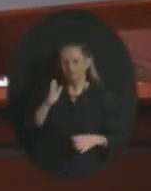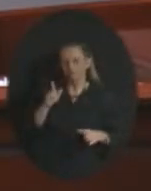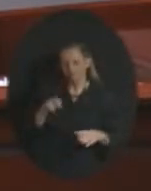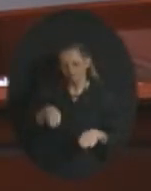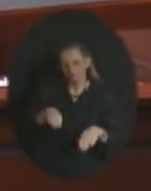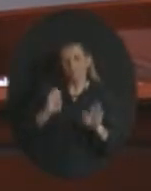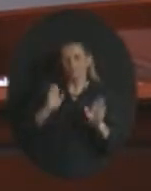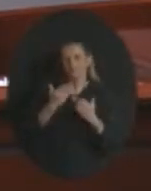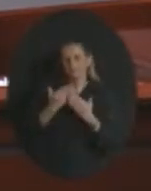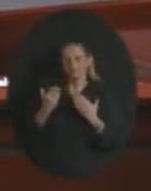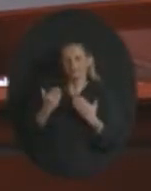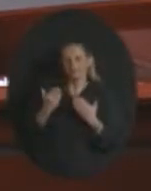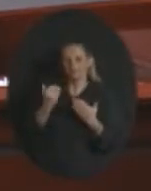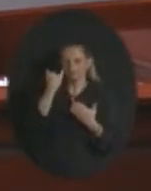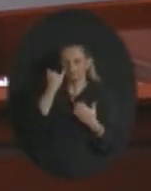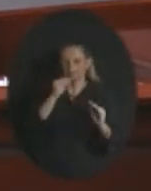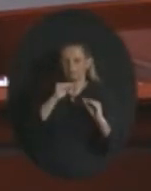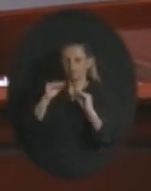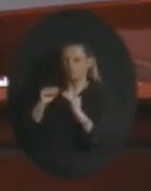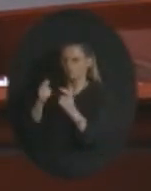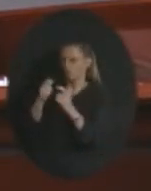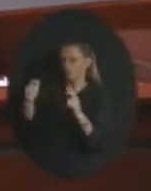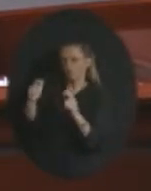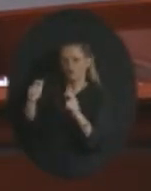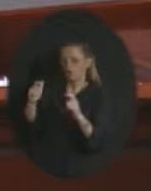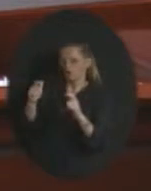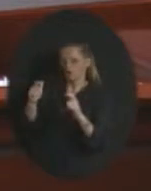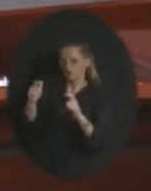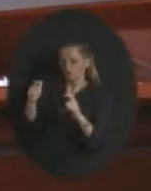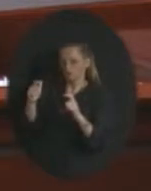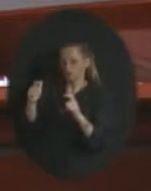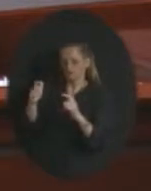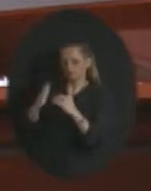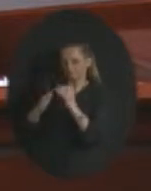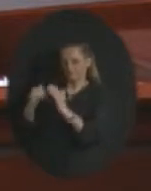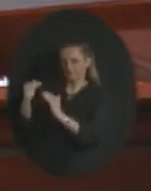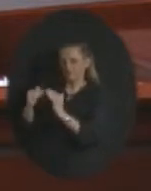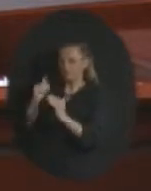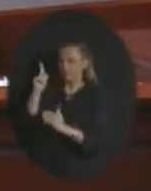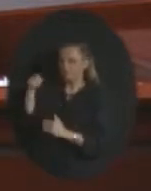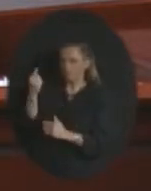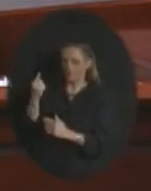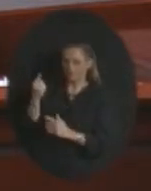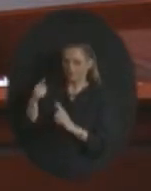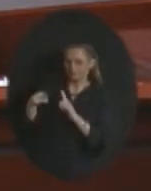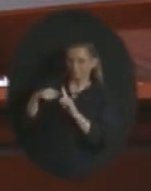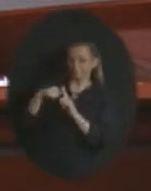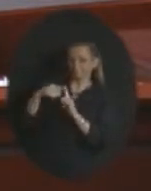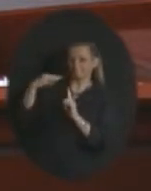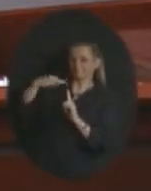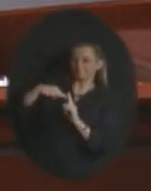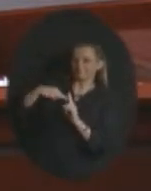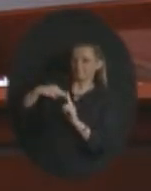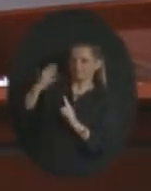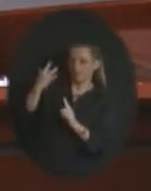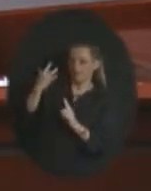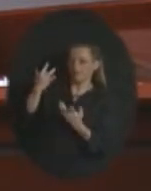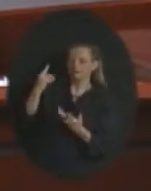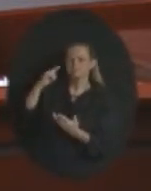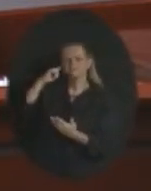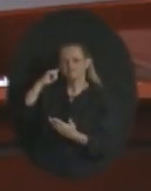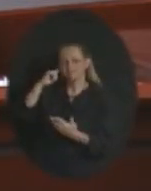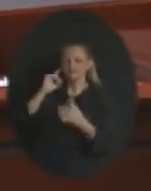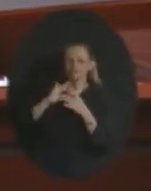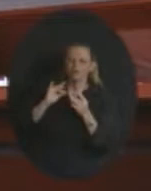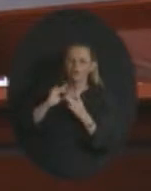site. The only advantage to the large site is why we consider it is because of the comments we hear about, I can't bring everybody I